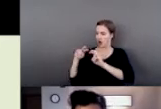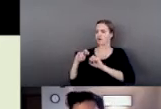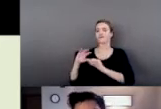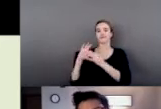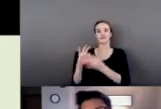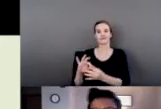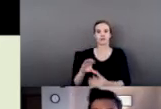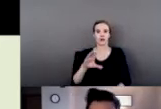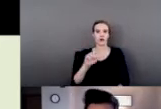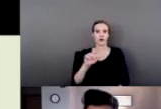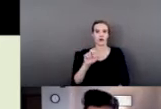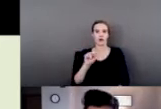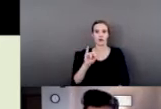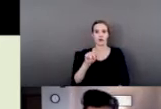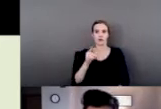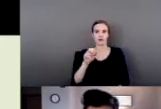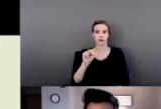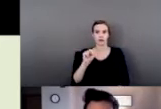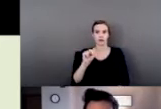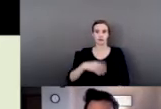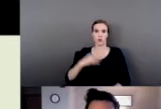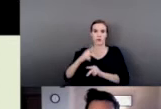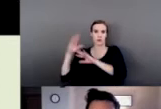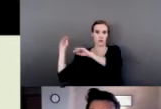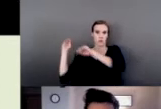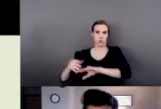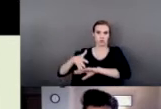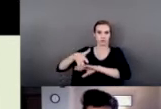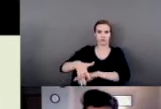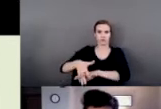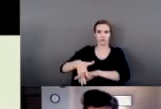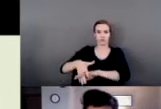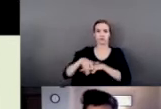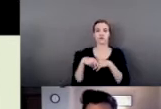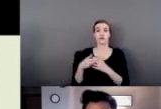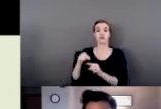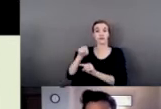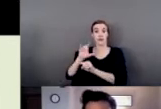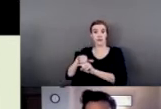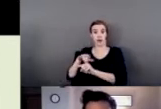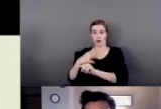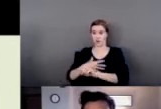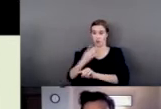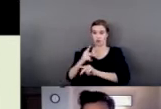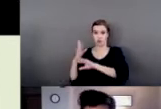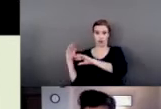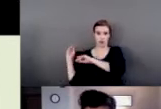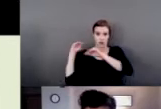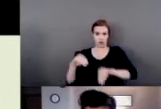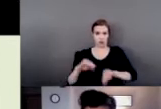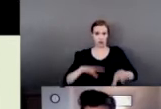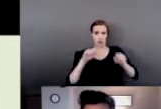colonization created this social setting that promotes this violence against the Natives. It devalues